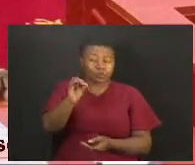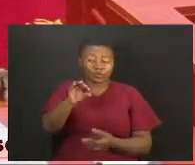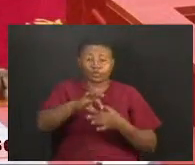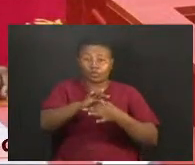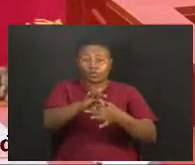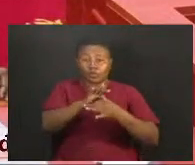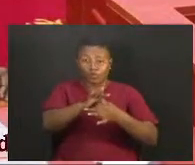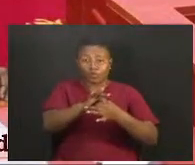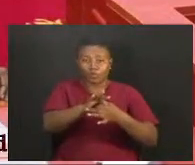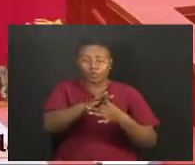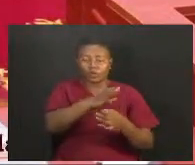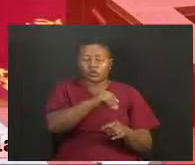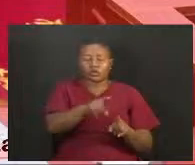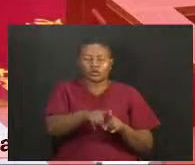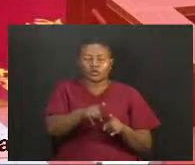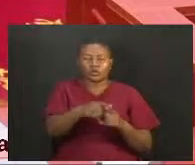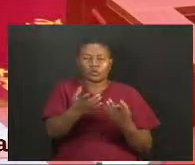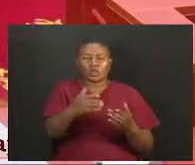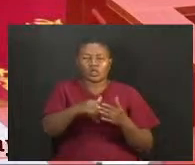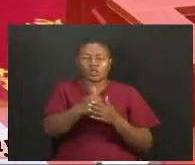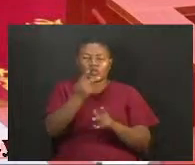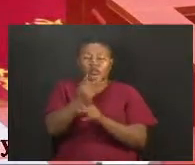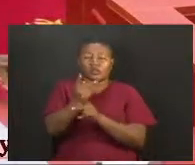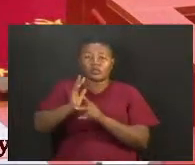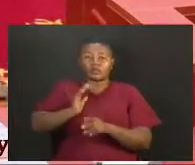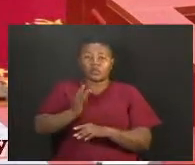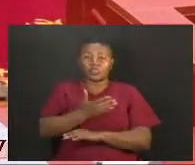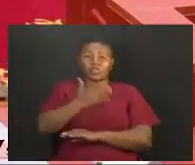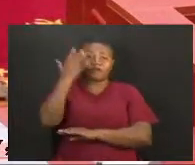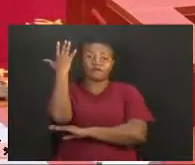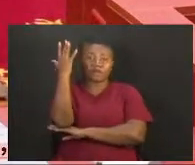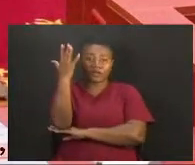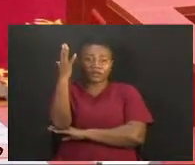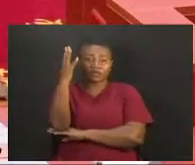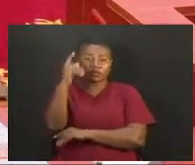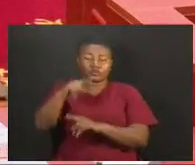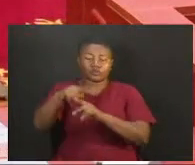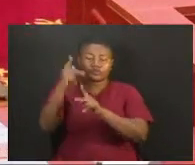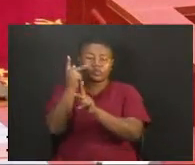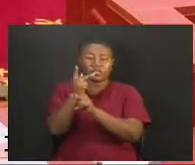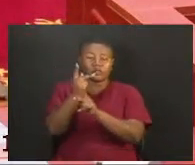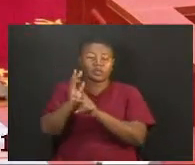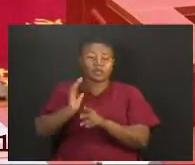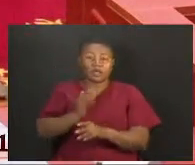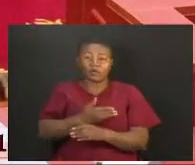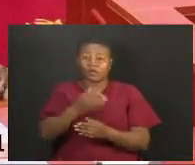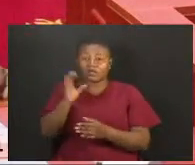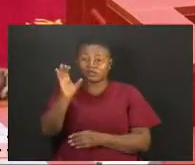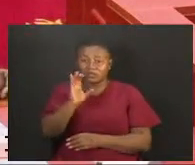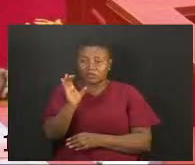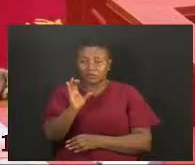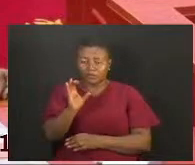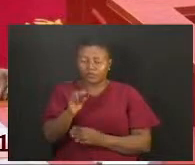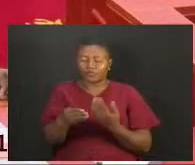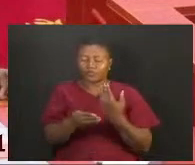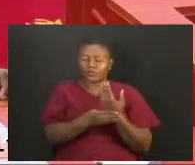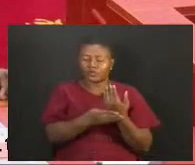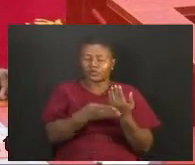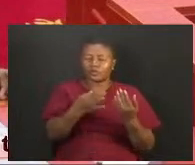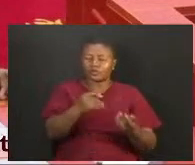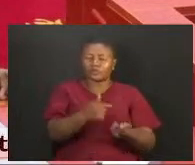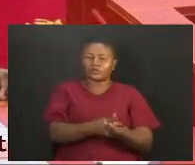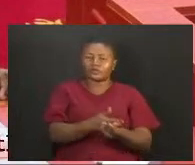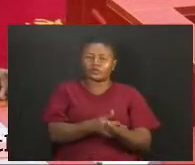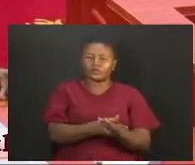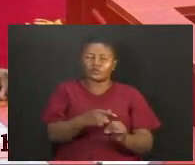of forex to support the stability of the Ghana cedi. The Bank of Ghana will continue to implement its